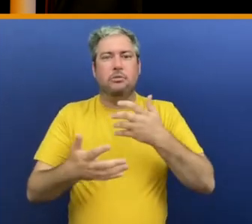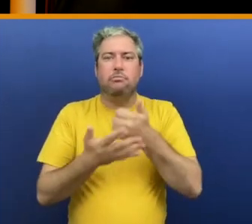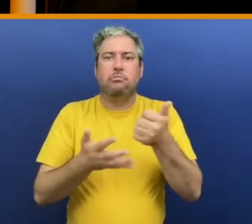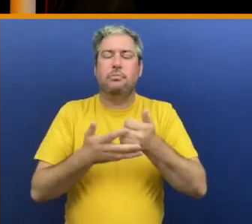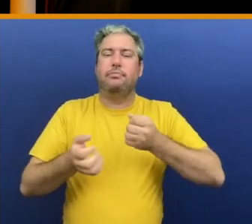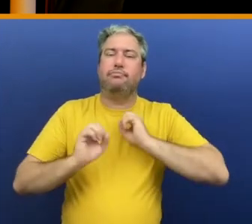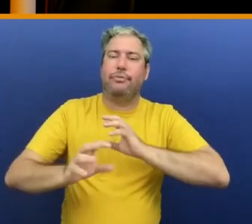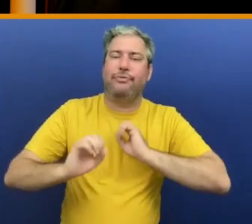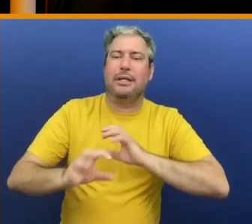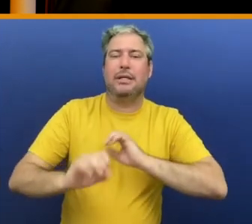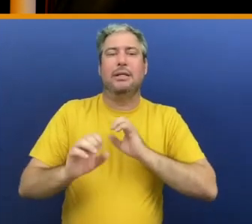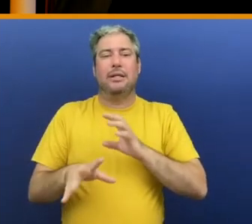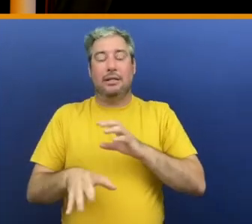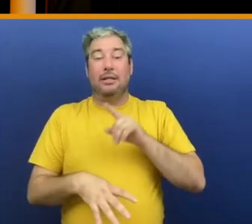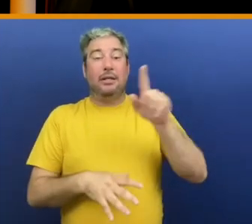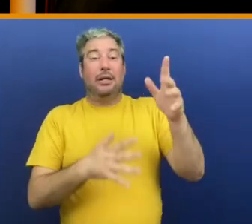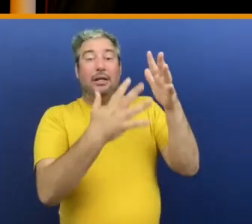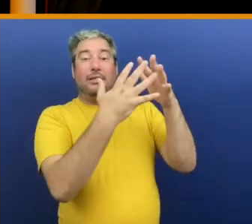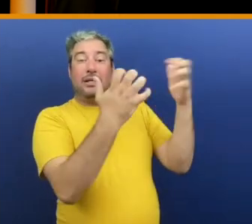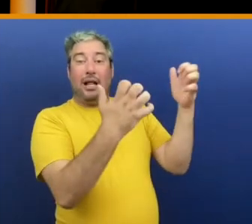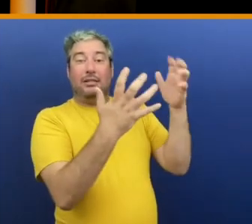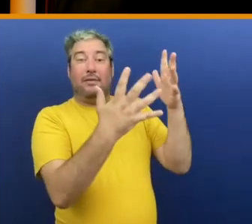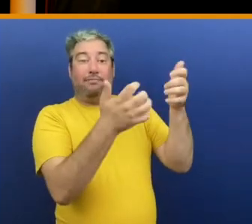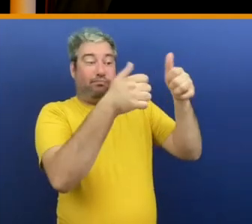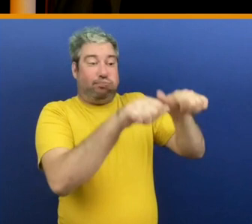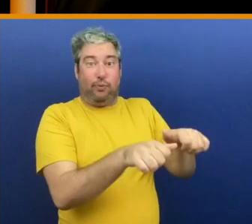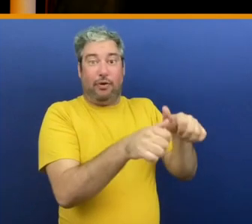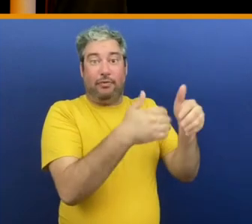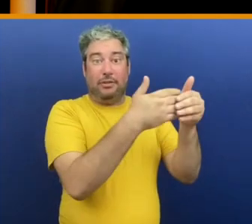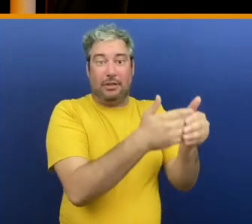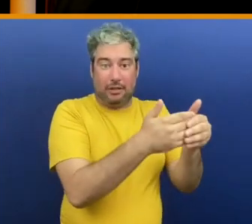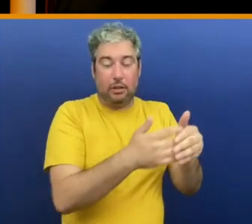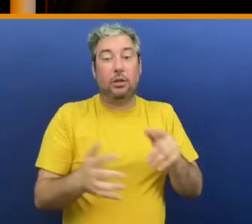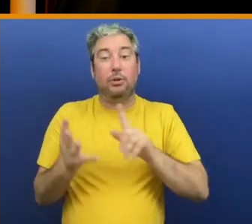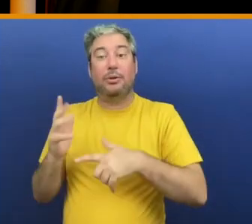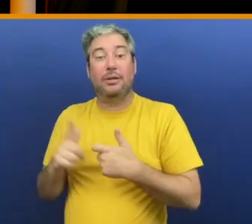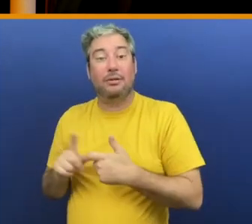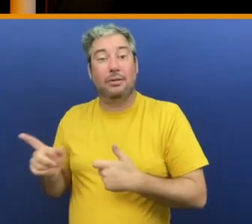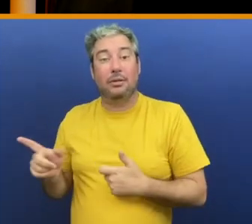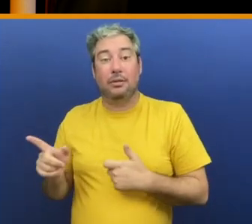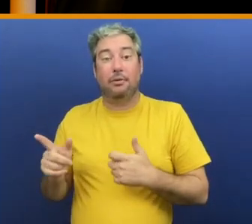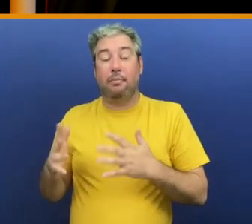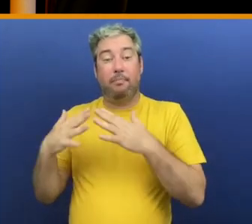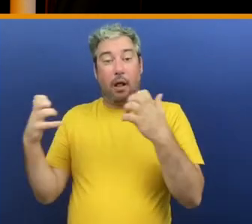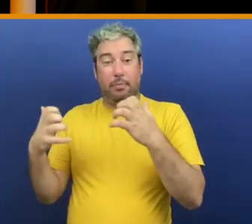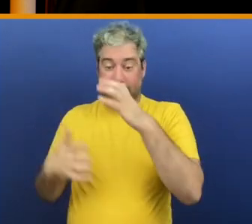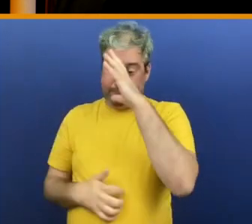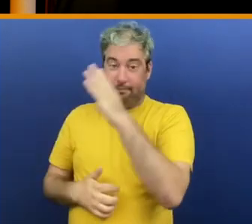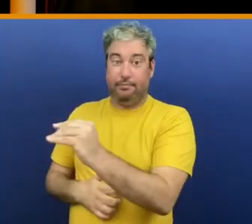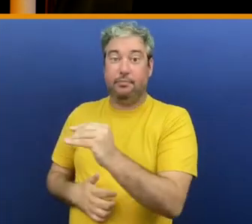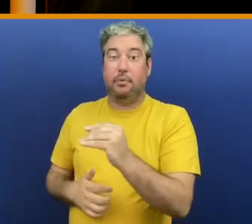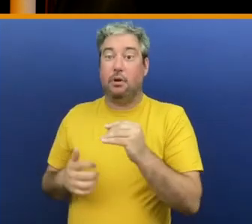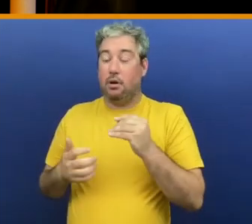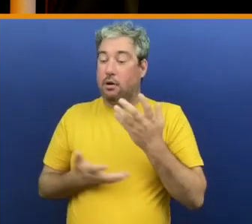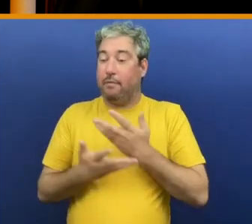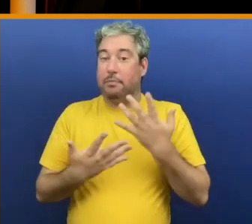UK, Parliament is notified when the government has concluded a negotiation and given just 21 days to object. Why should we settle for